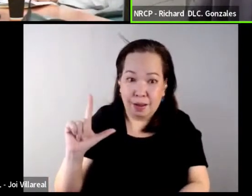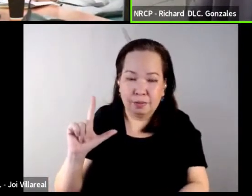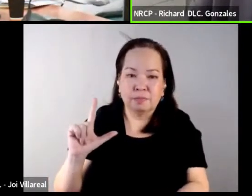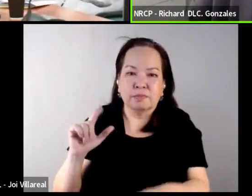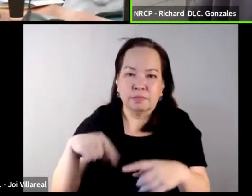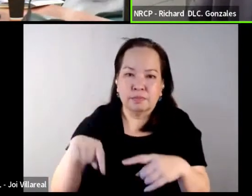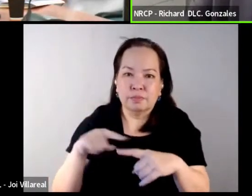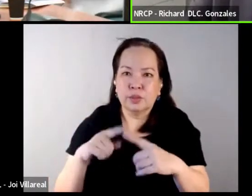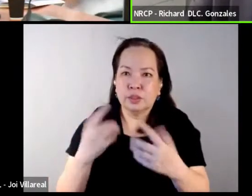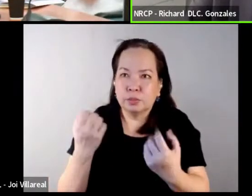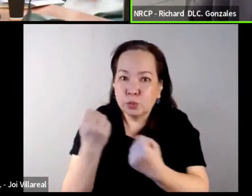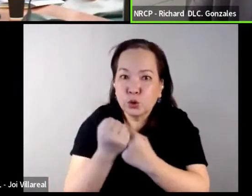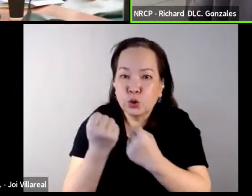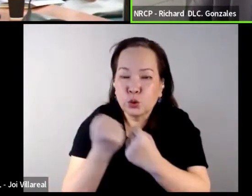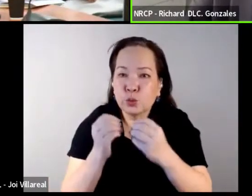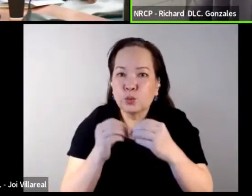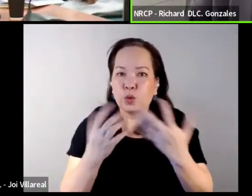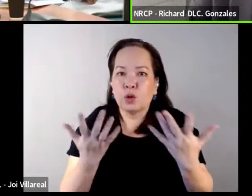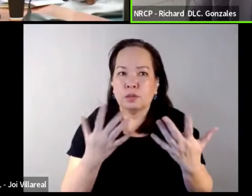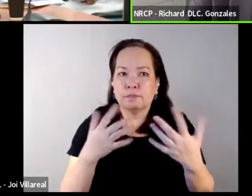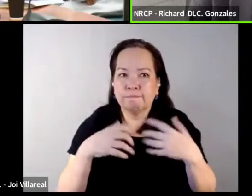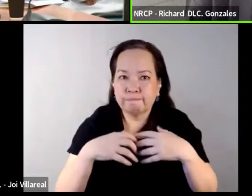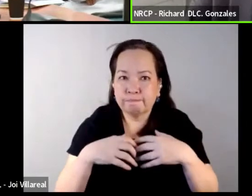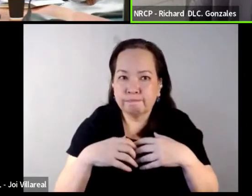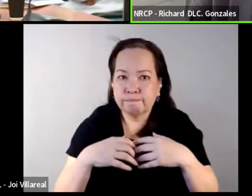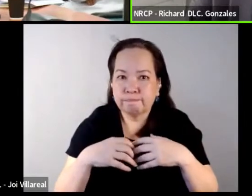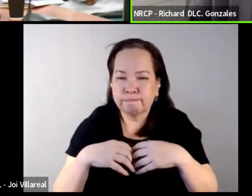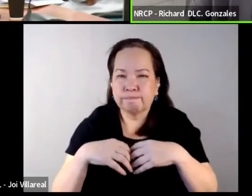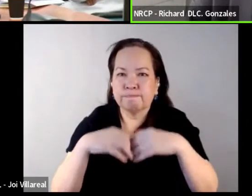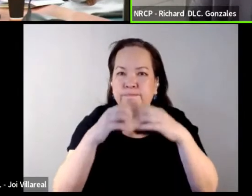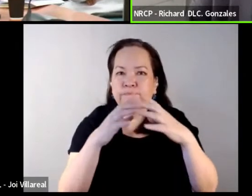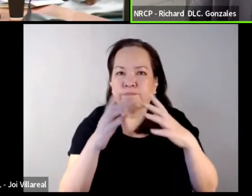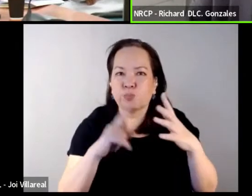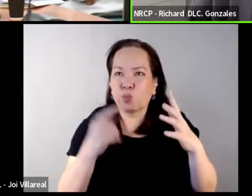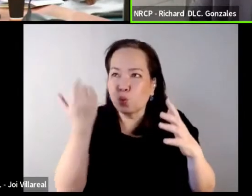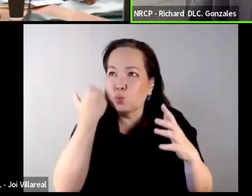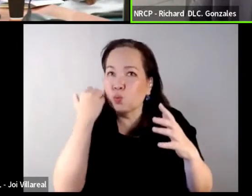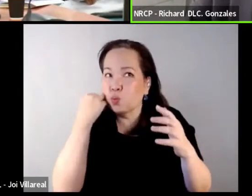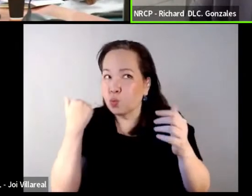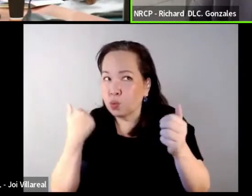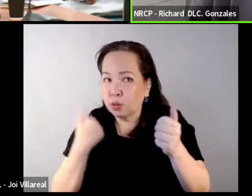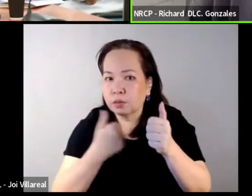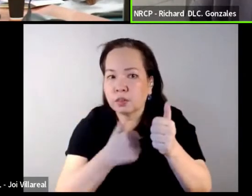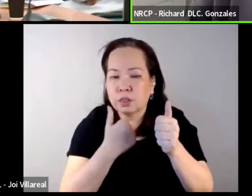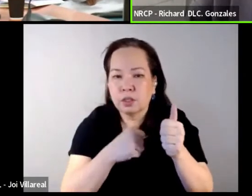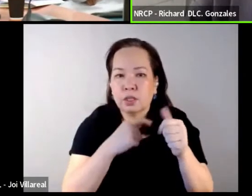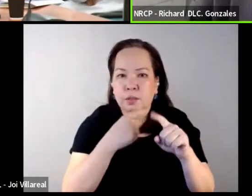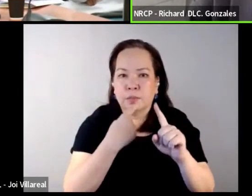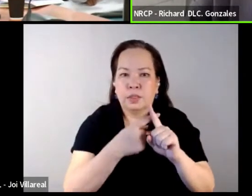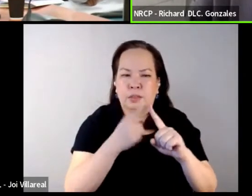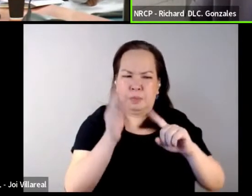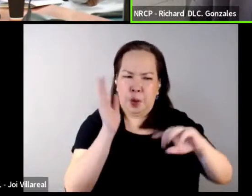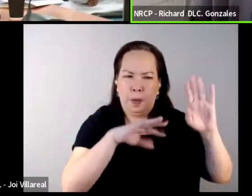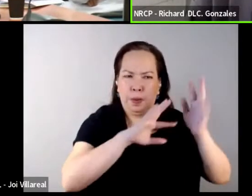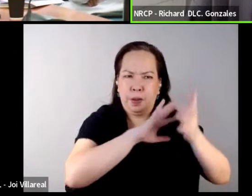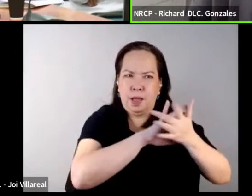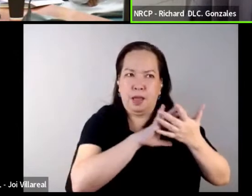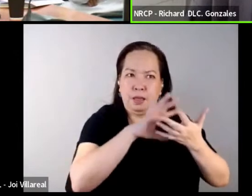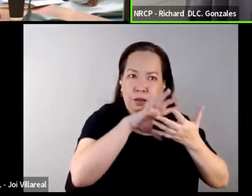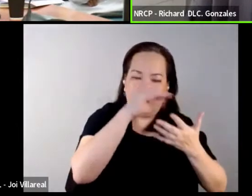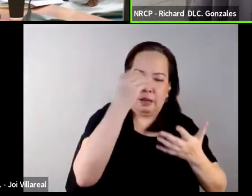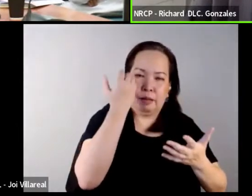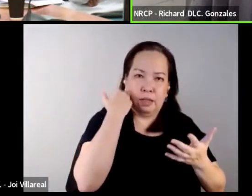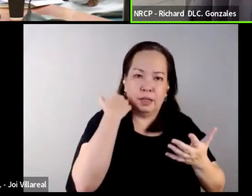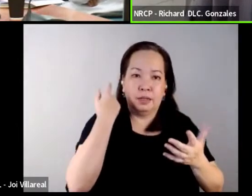ensure an effective learning recovery program and reverse the learning crisis instigated by the COVID-19 pandemic and